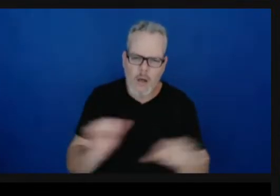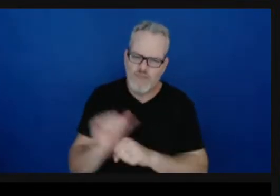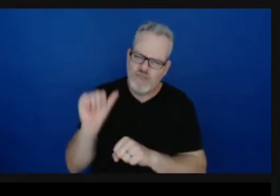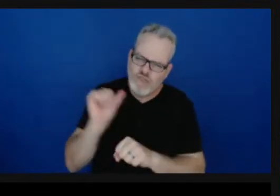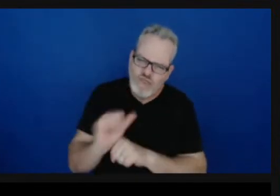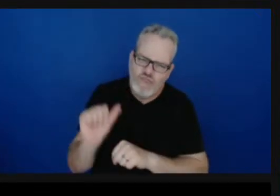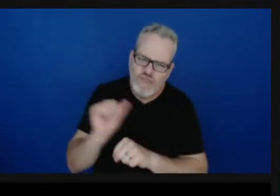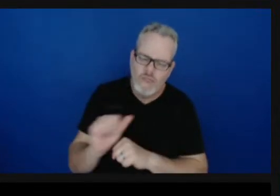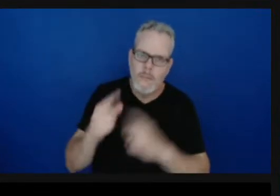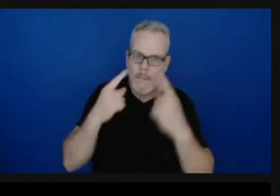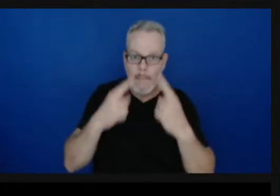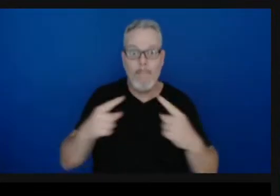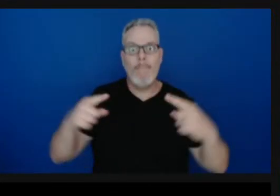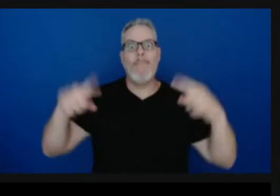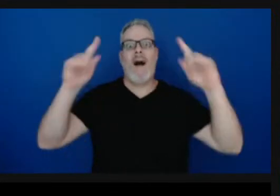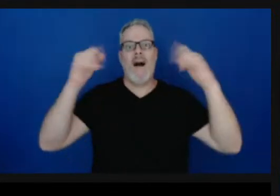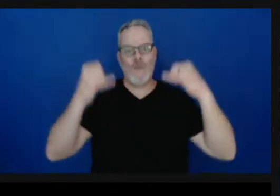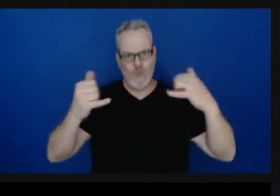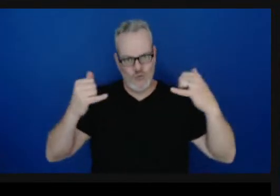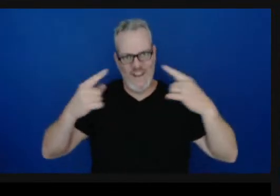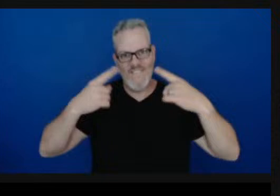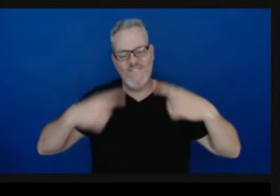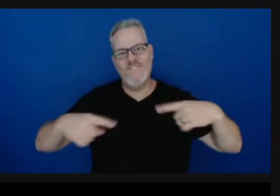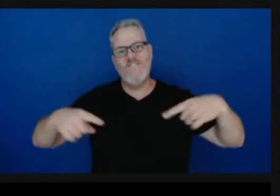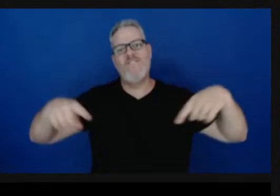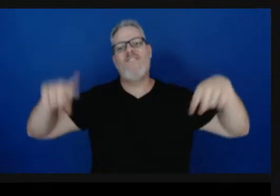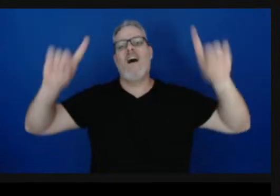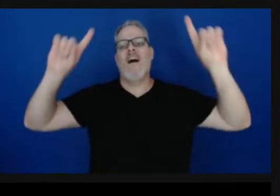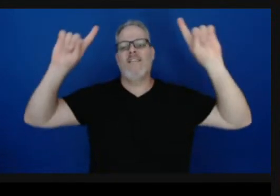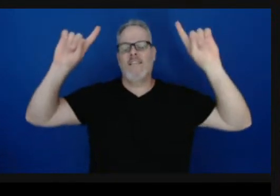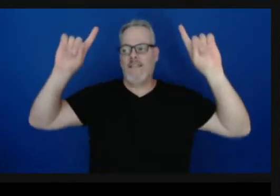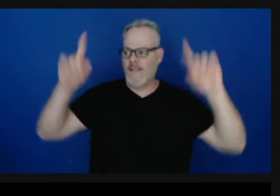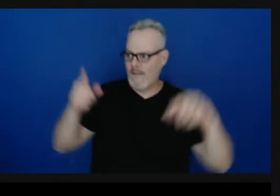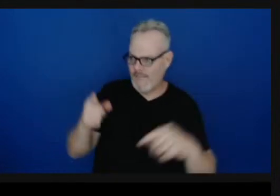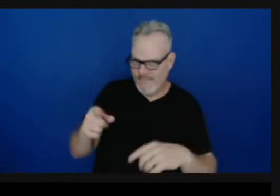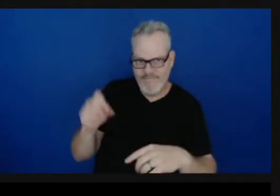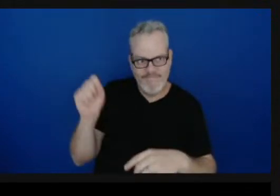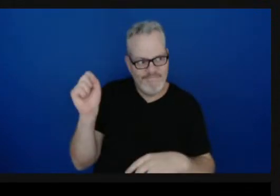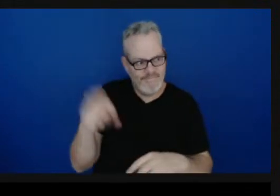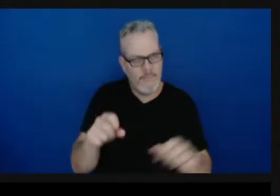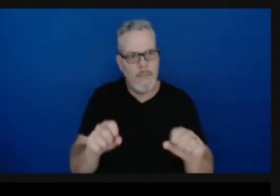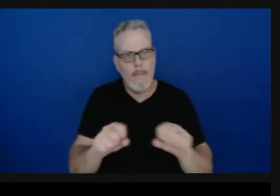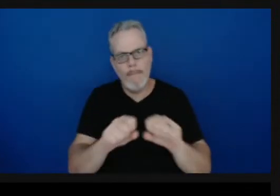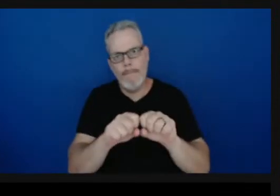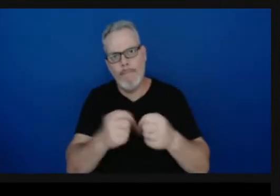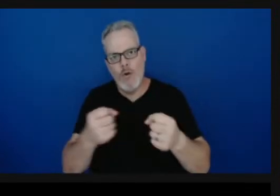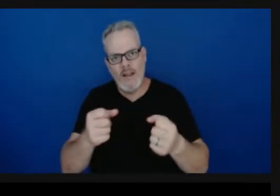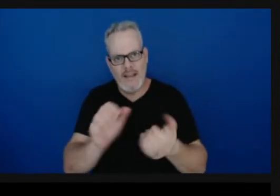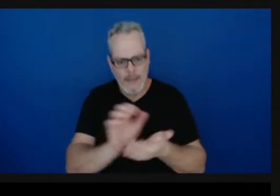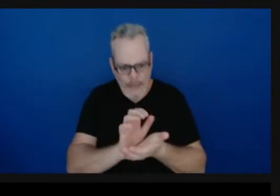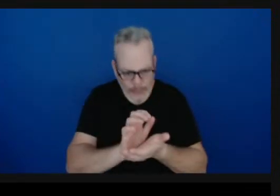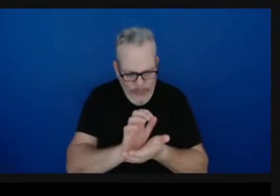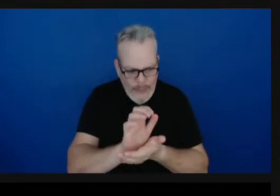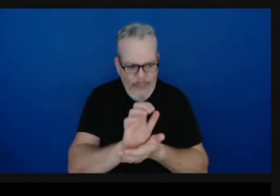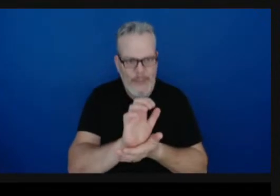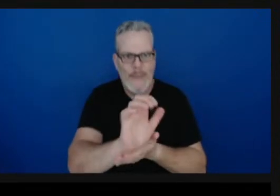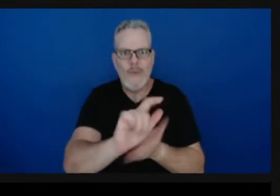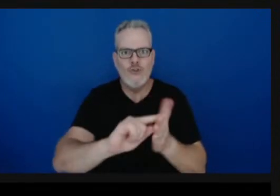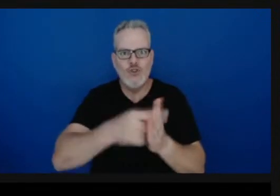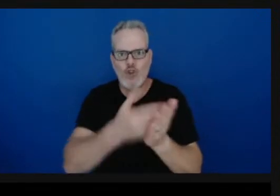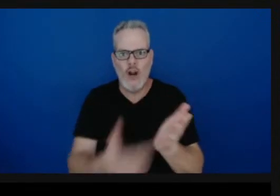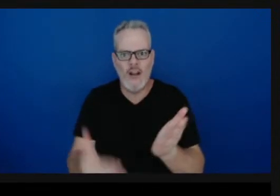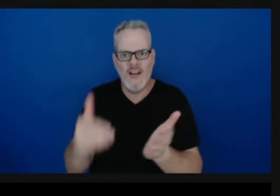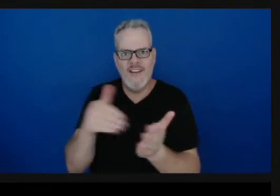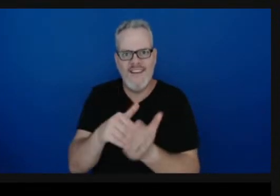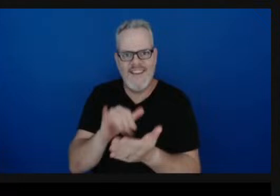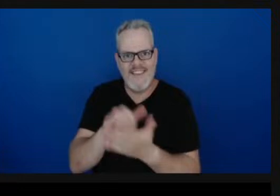here and we're off and running. Breaking grounds and moving forward on restoring Highway 137 gives us a renewed sense of